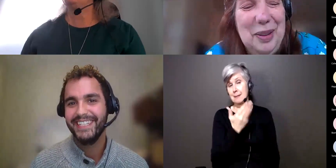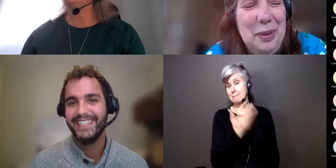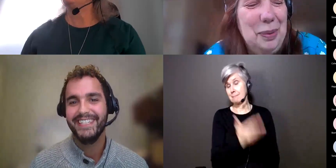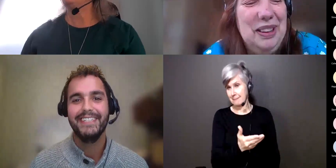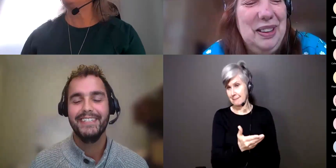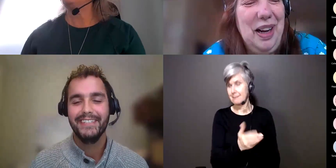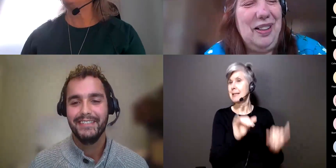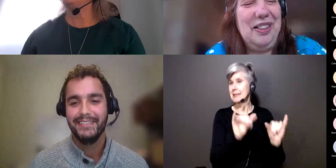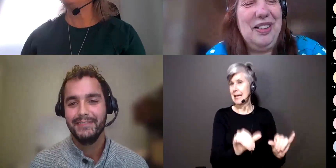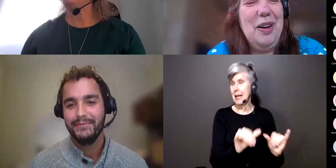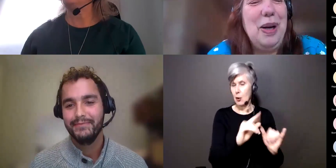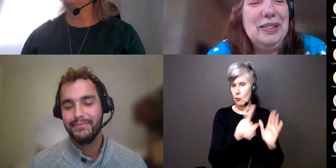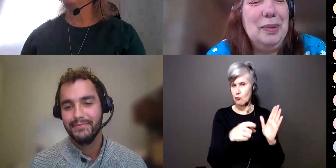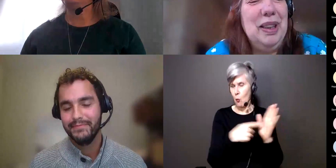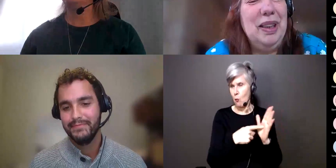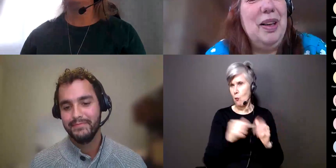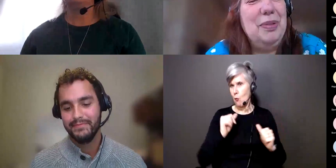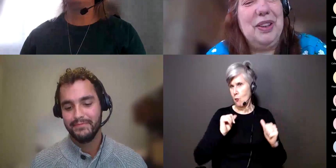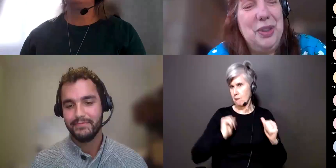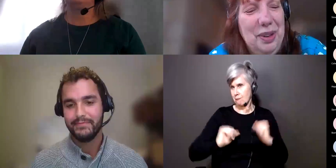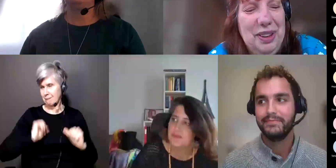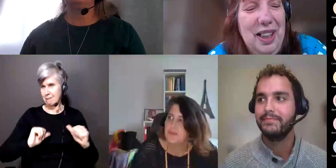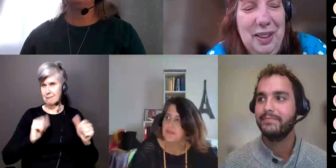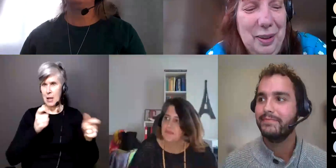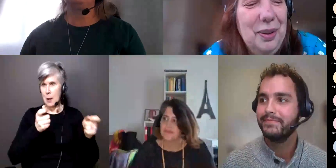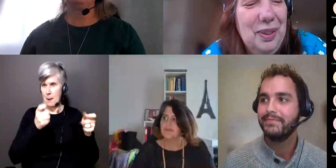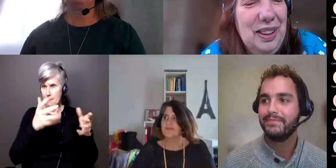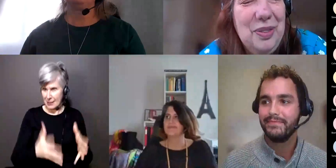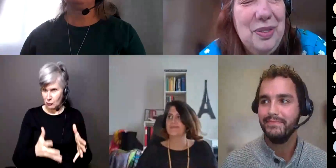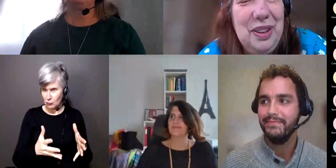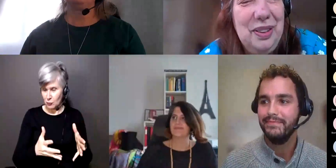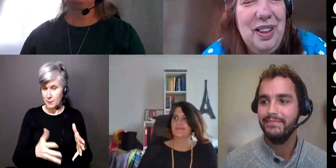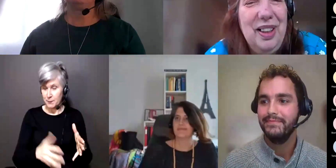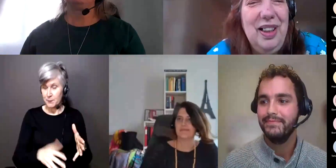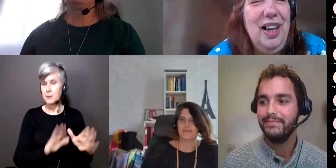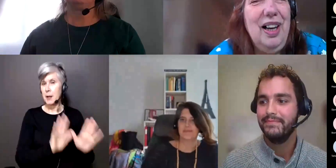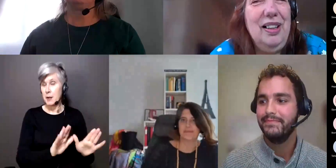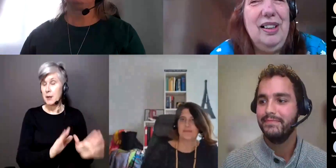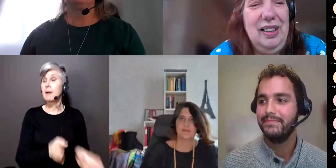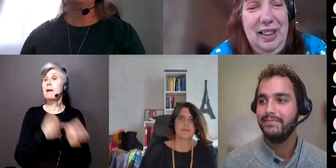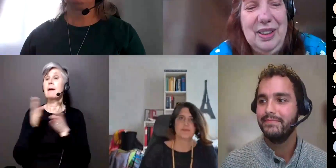and we are welcoming Victoria, who is here